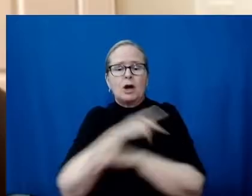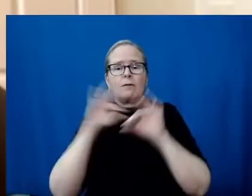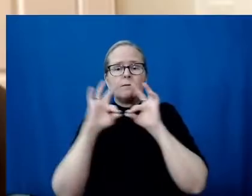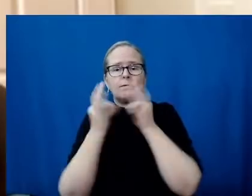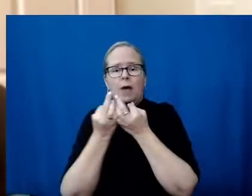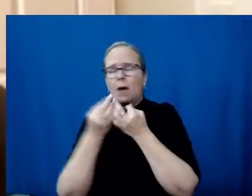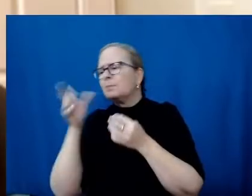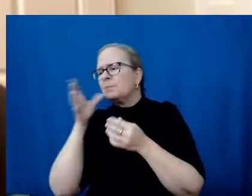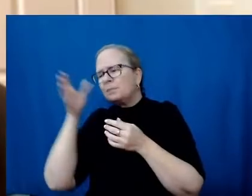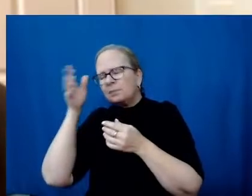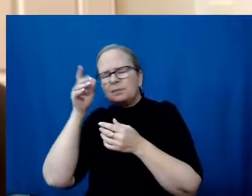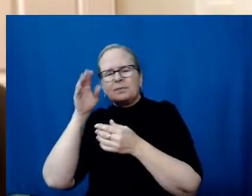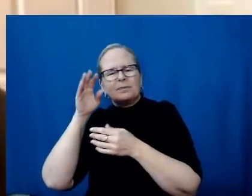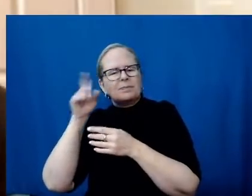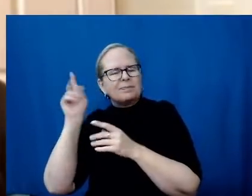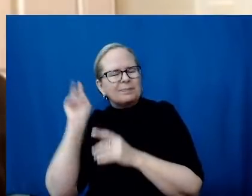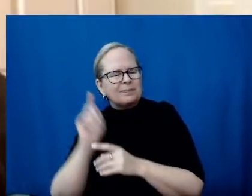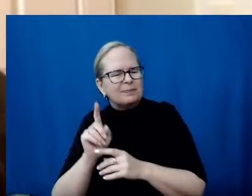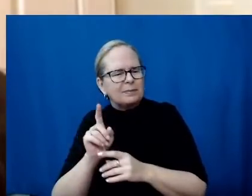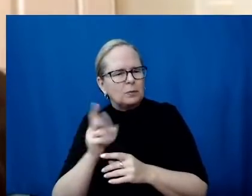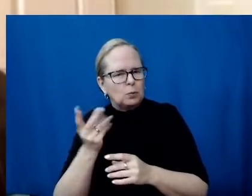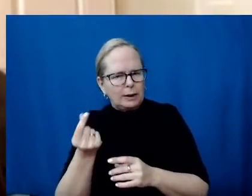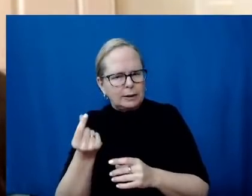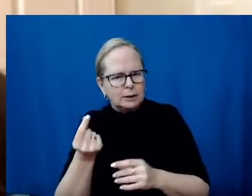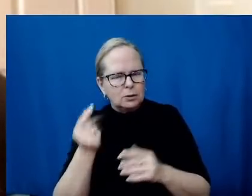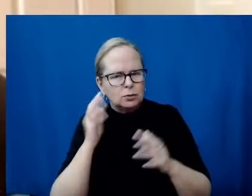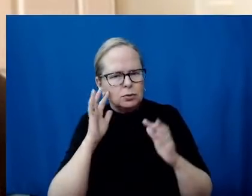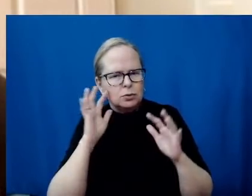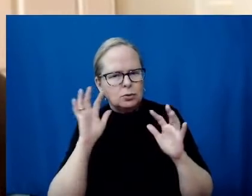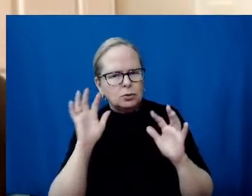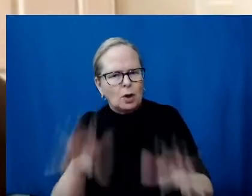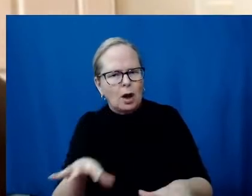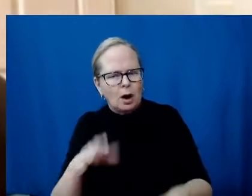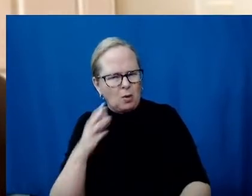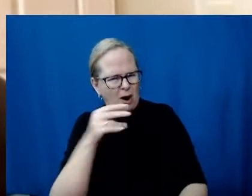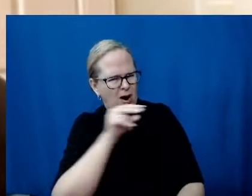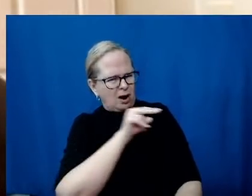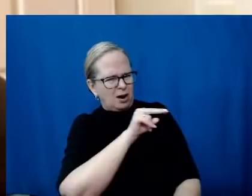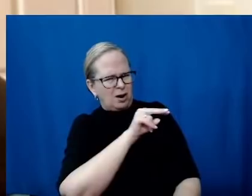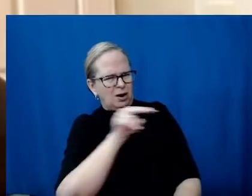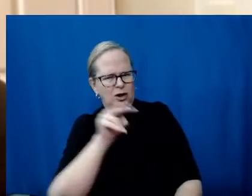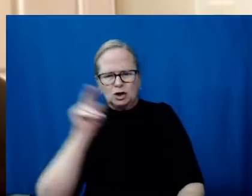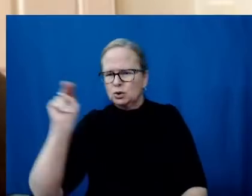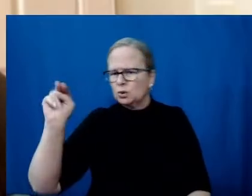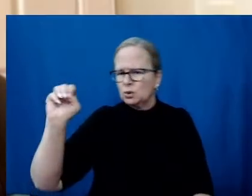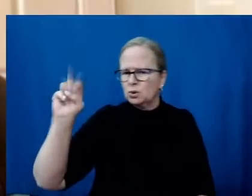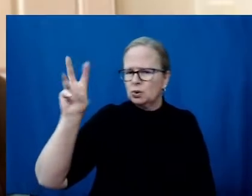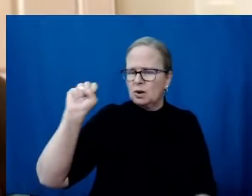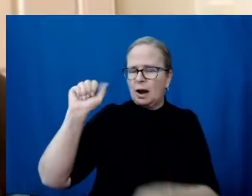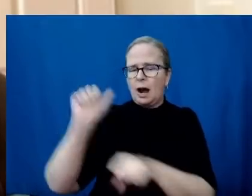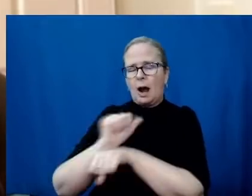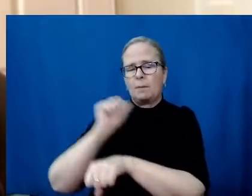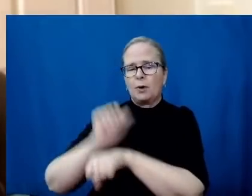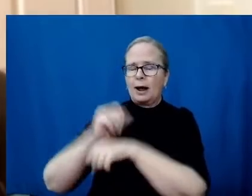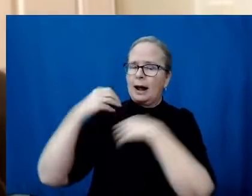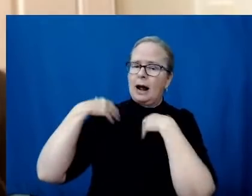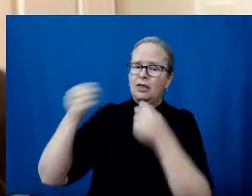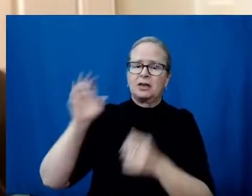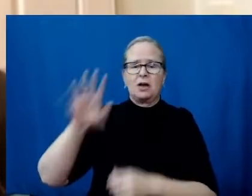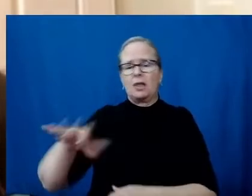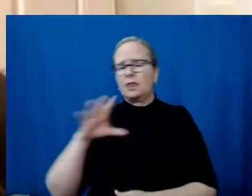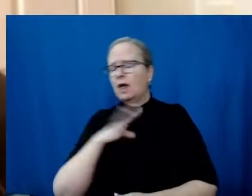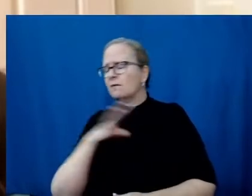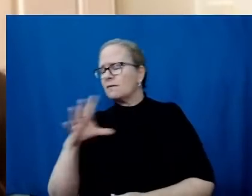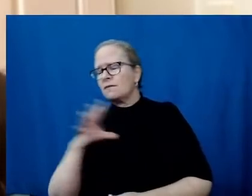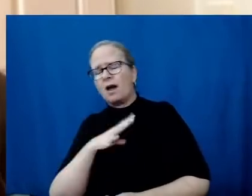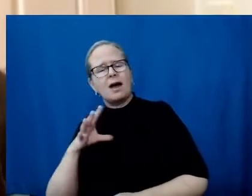come into those environments. And it's a double shock when they've been watching the news and our Alberta health leaders